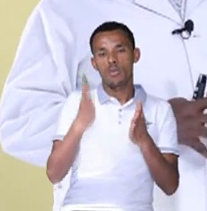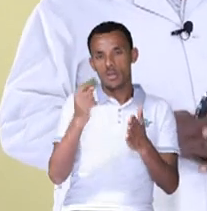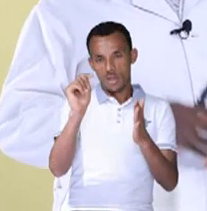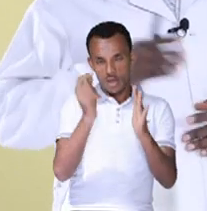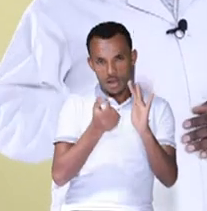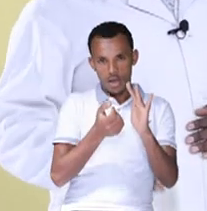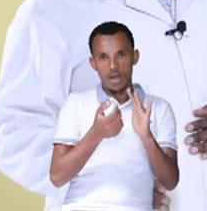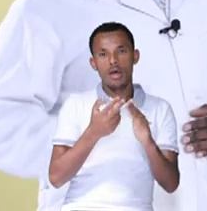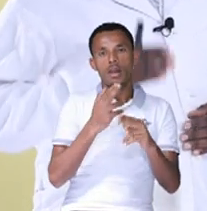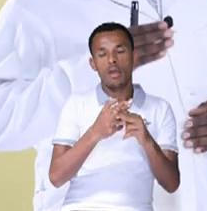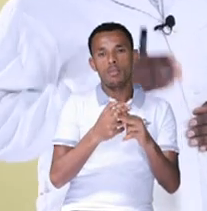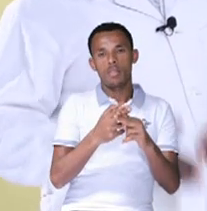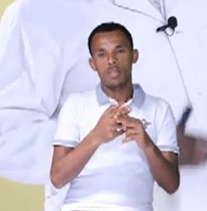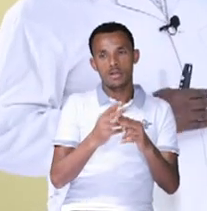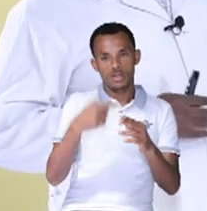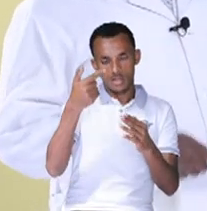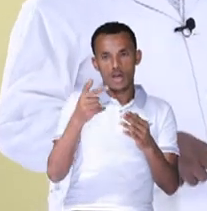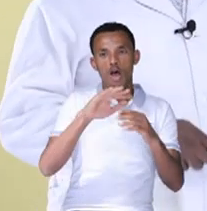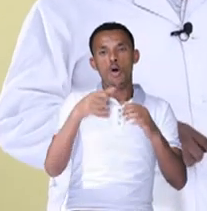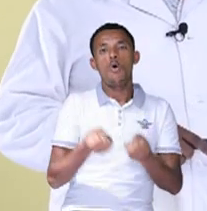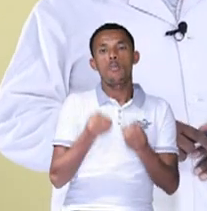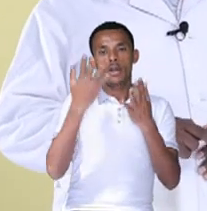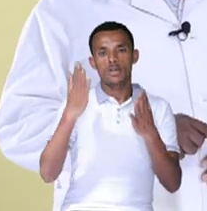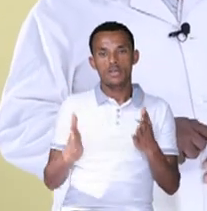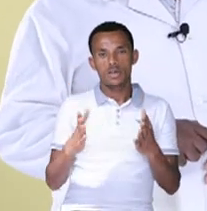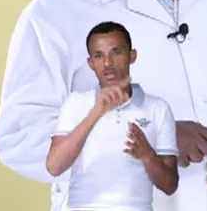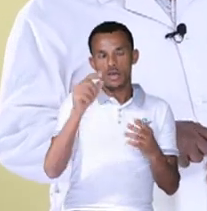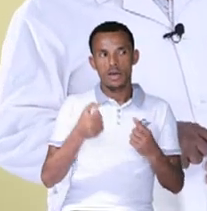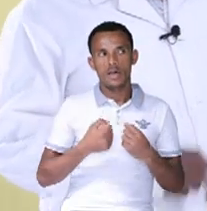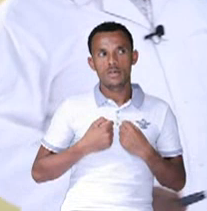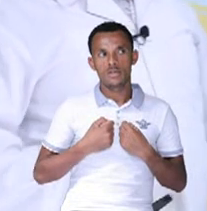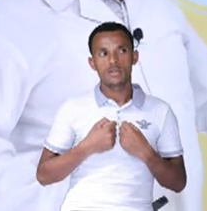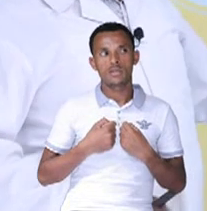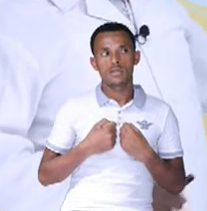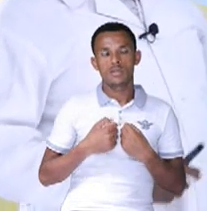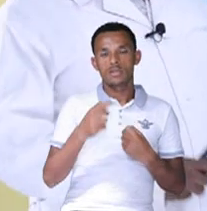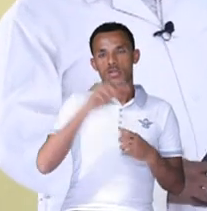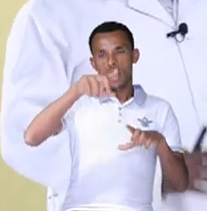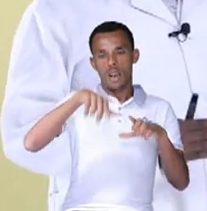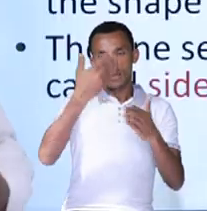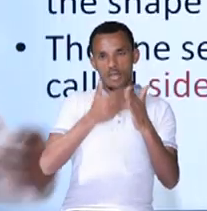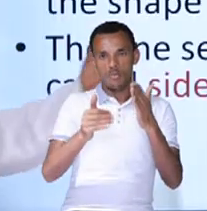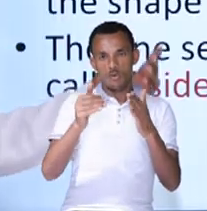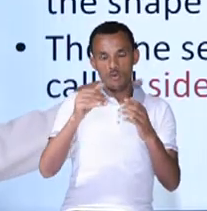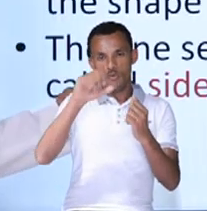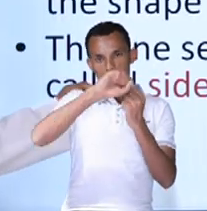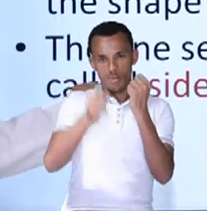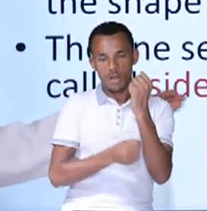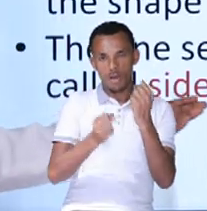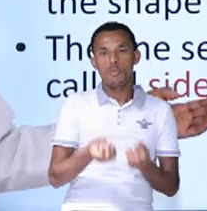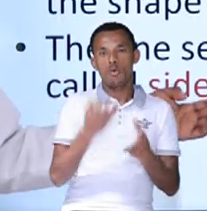tell us how many sides they has. The line segment forming a